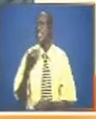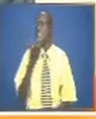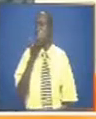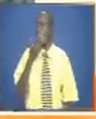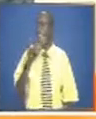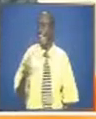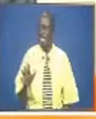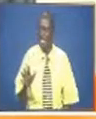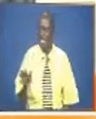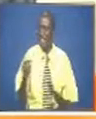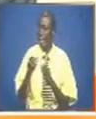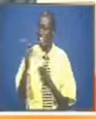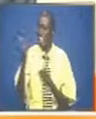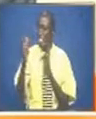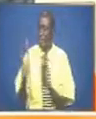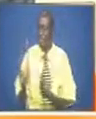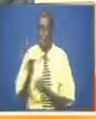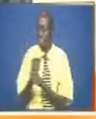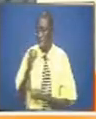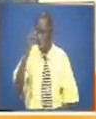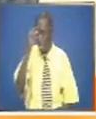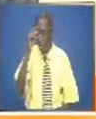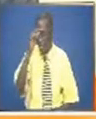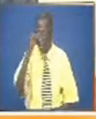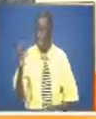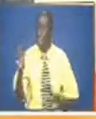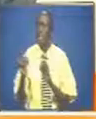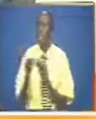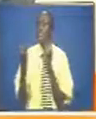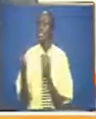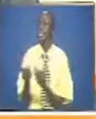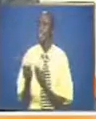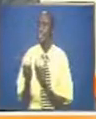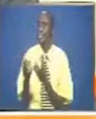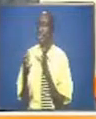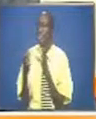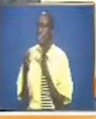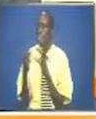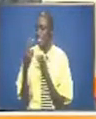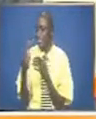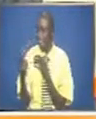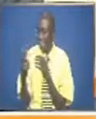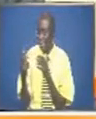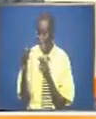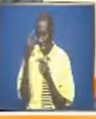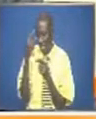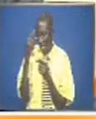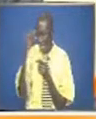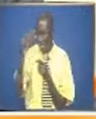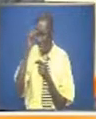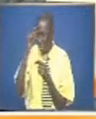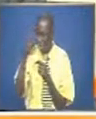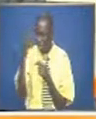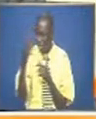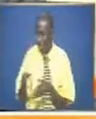They identify one person who is the seed recruiter. And the ones that they recruit in secret, using